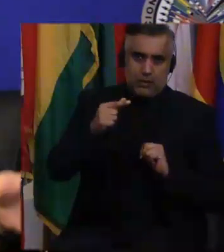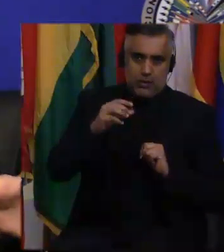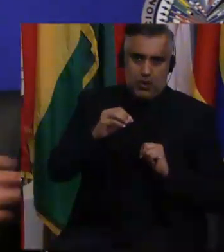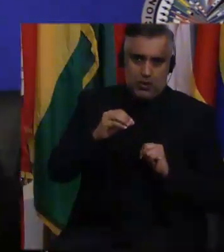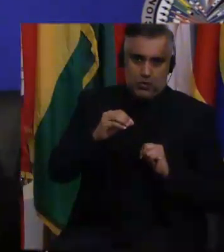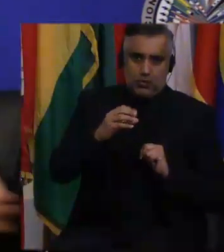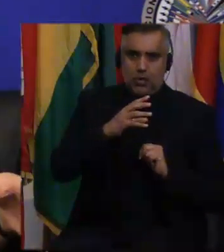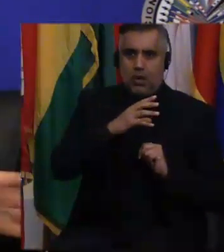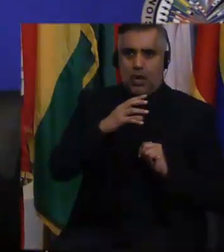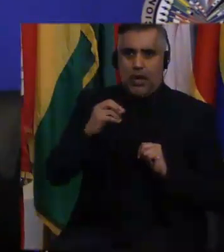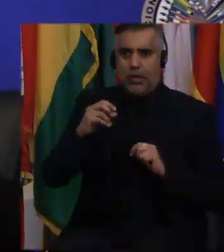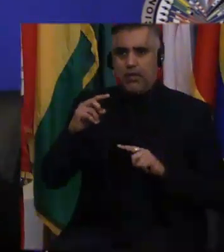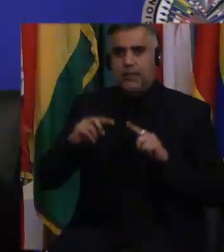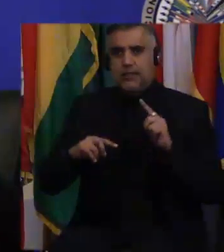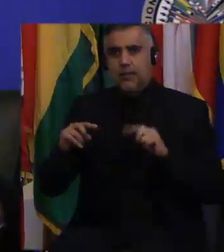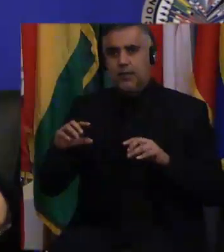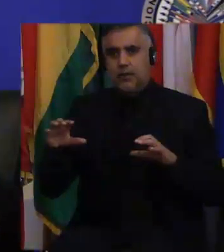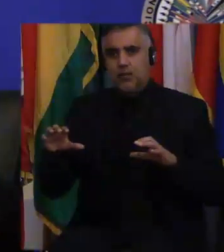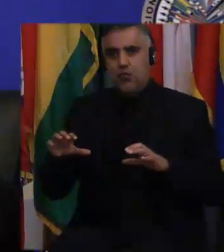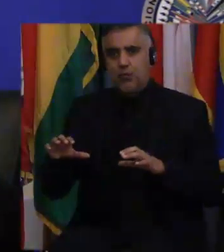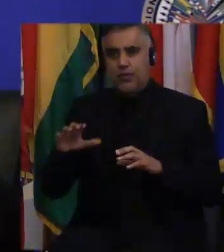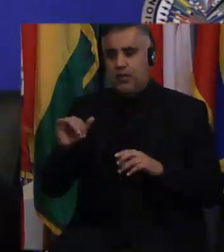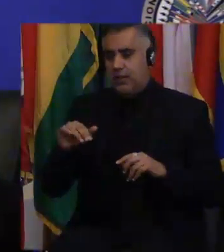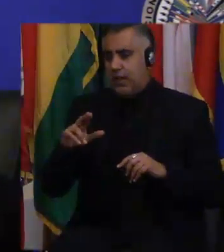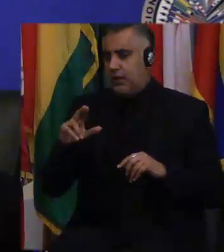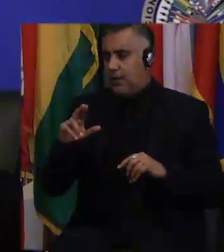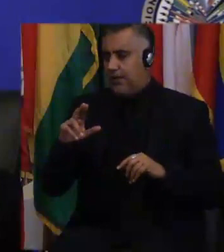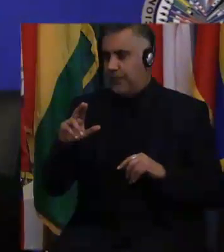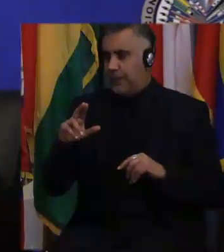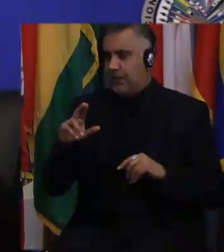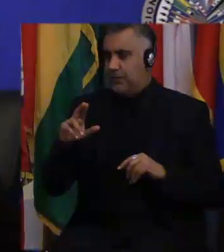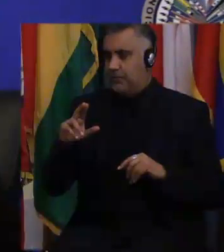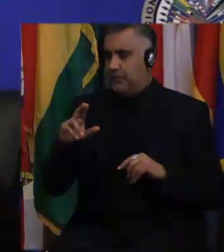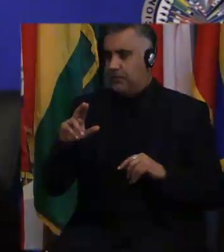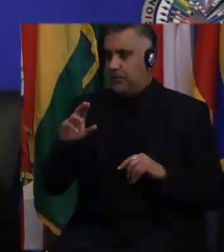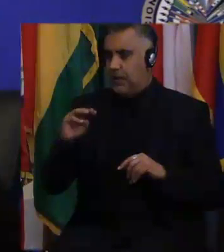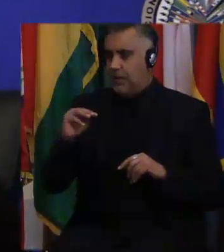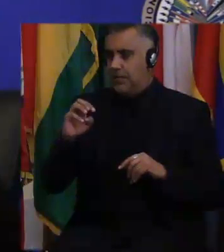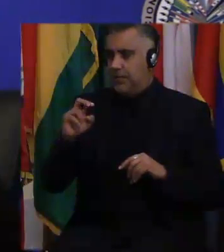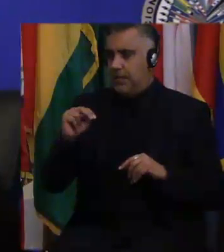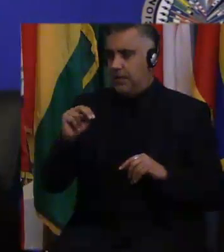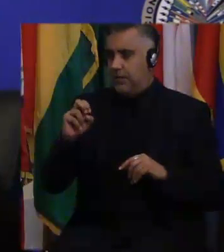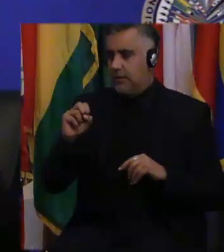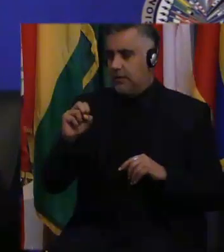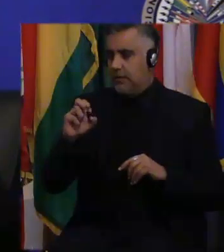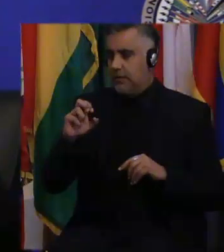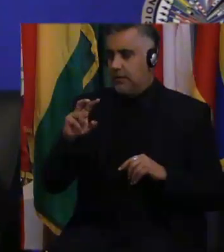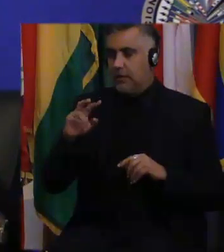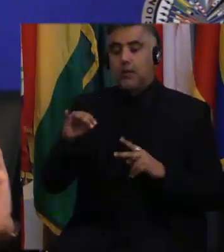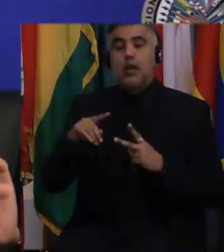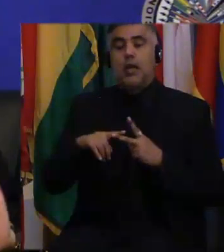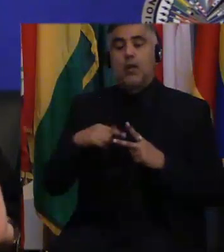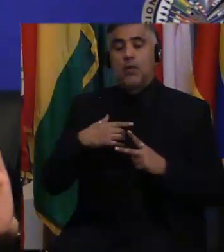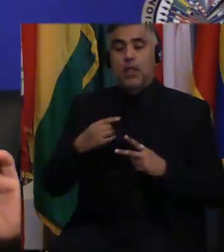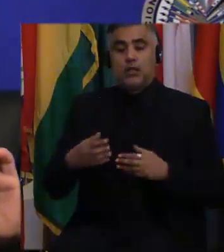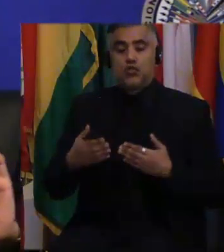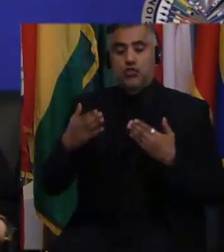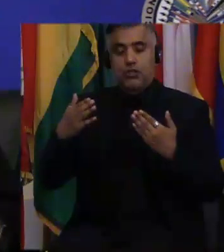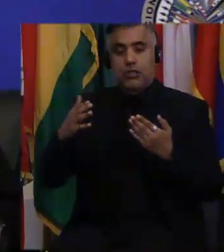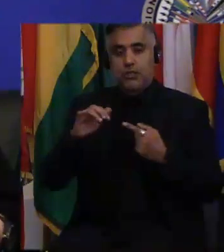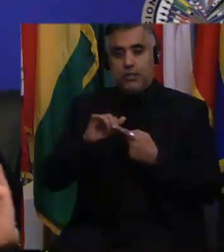and different movements like Ni Una Menos and governmental policies. And I would like to suggest